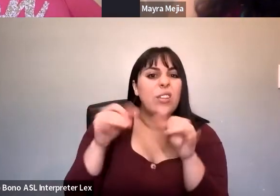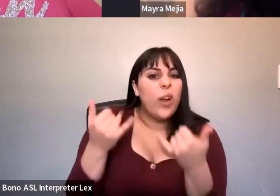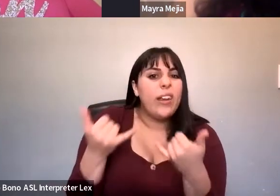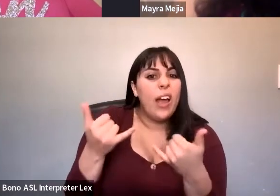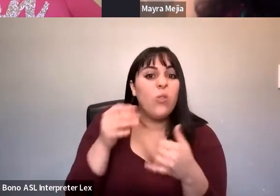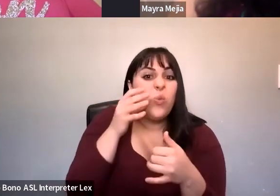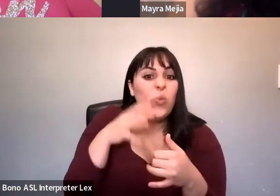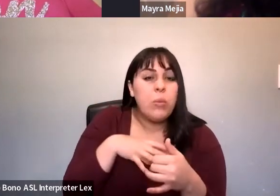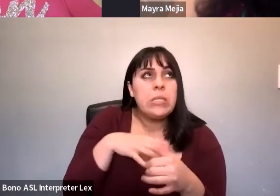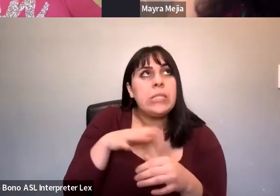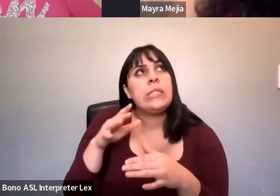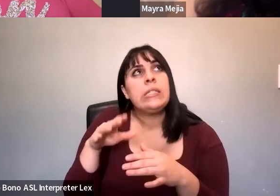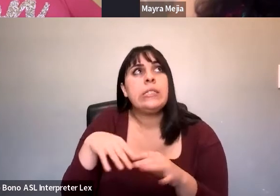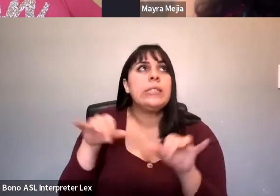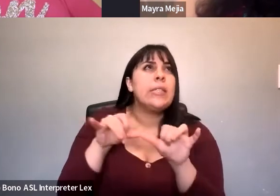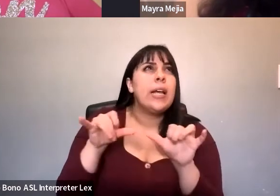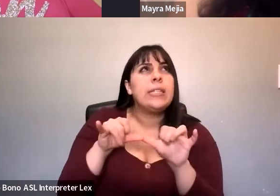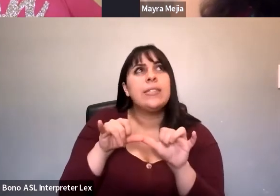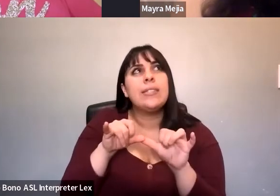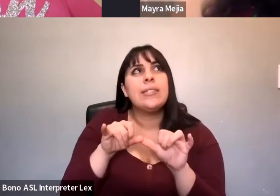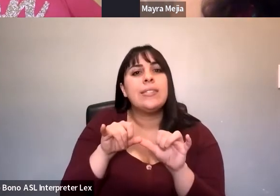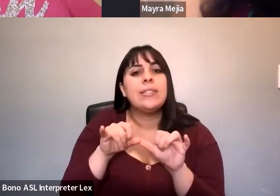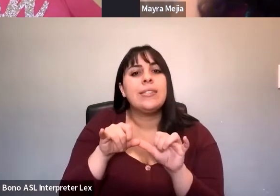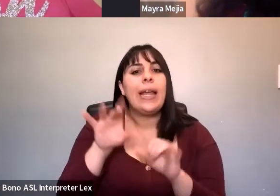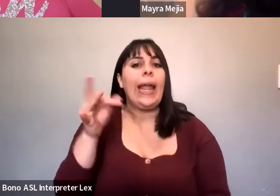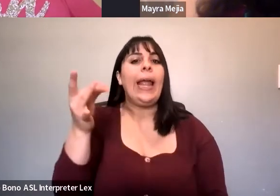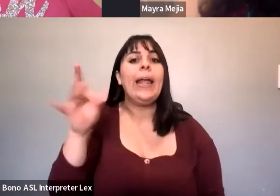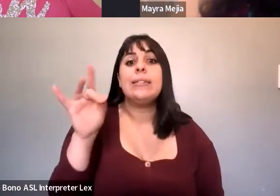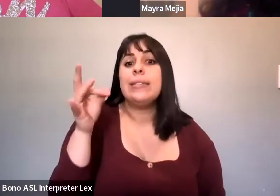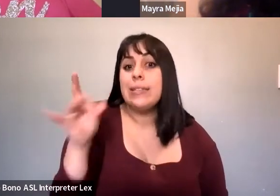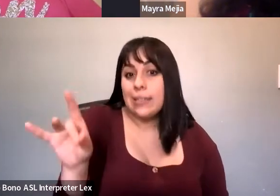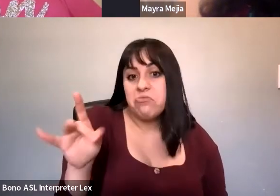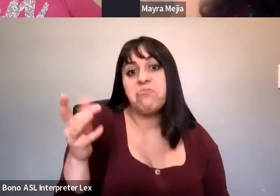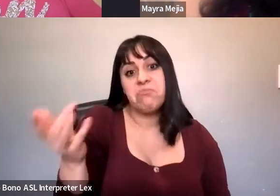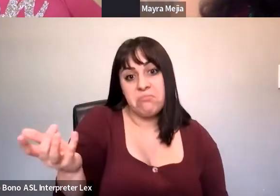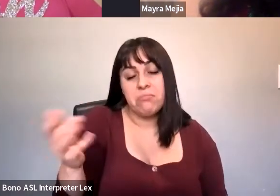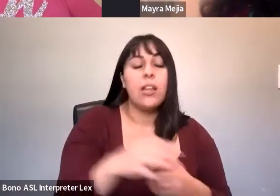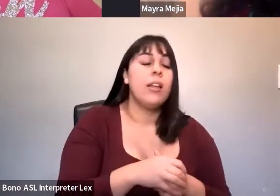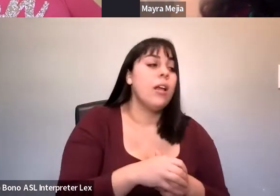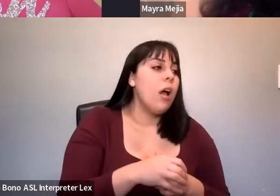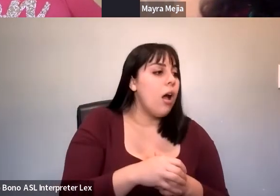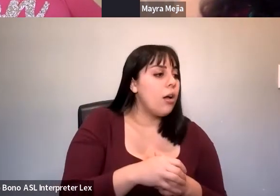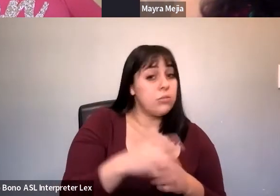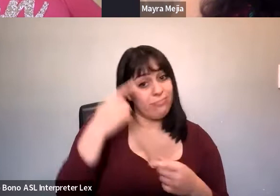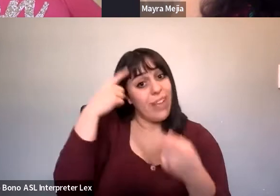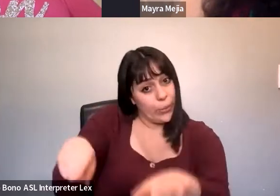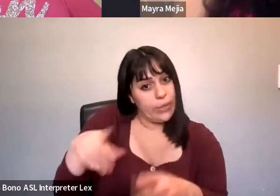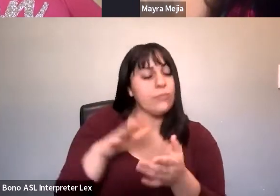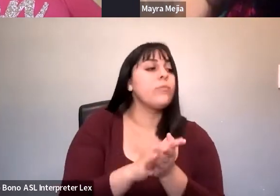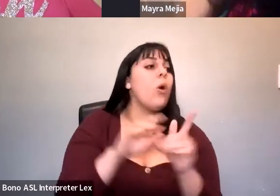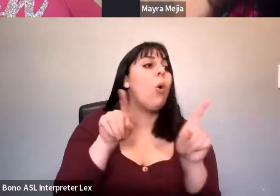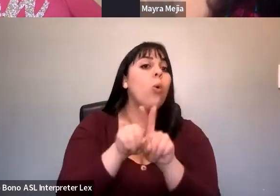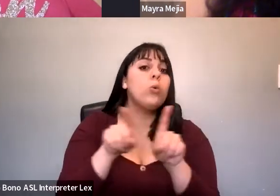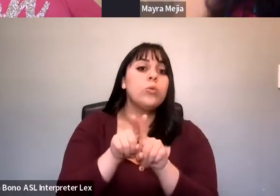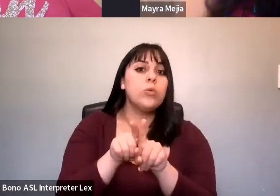Mm-hmm. So definitely, I totally agree with you. And, and to further that question, I personally wish there were